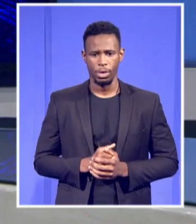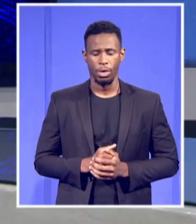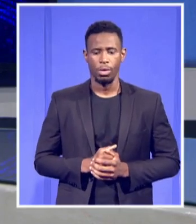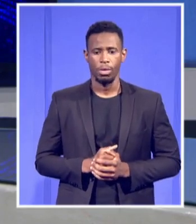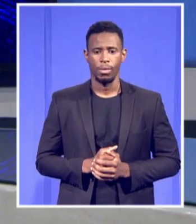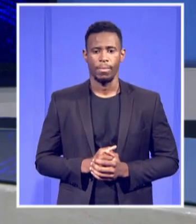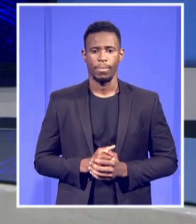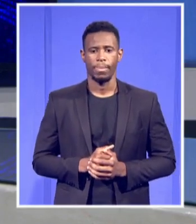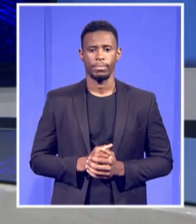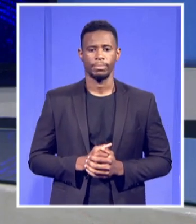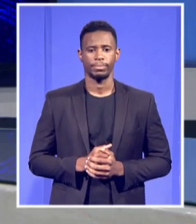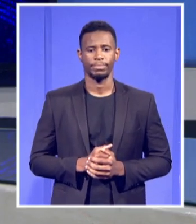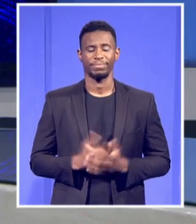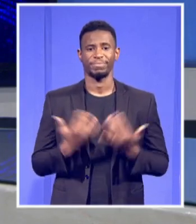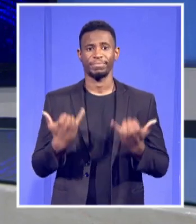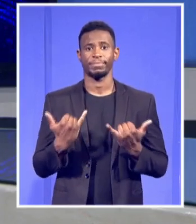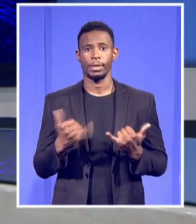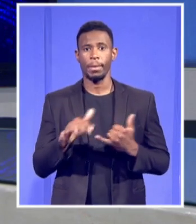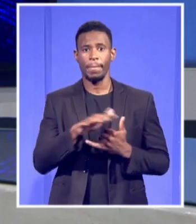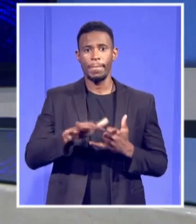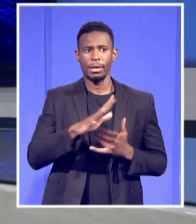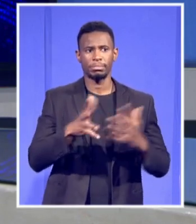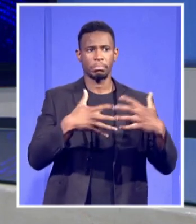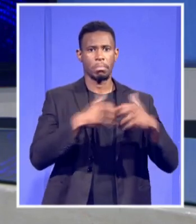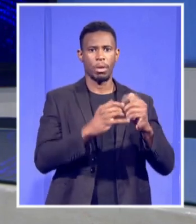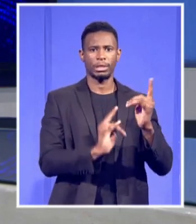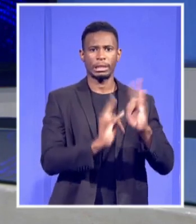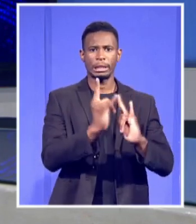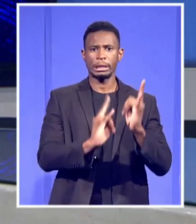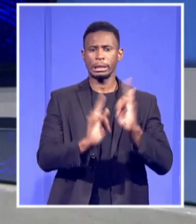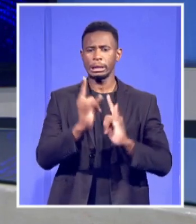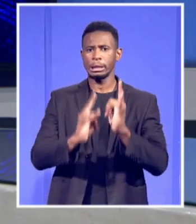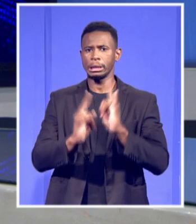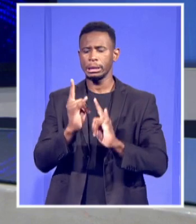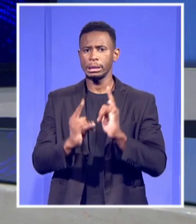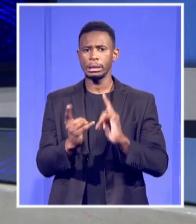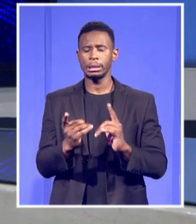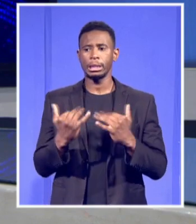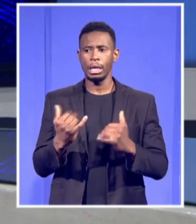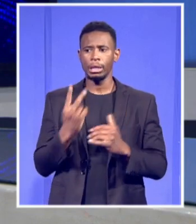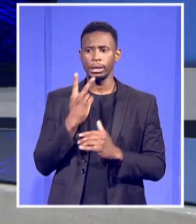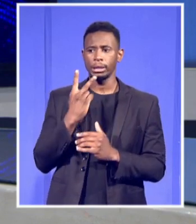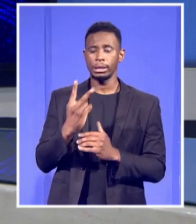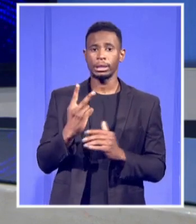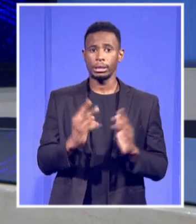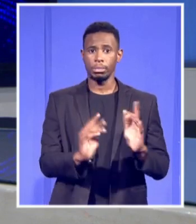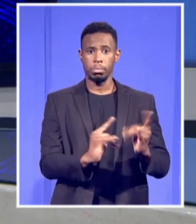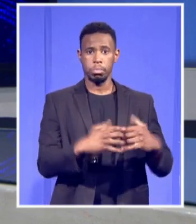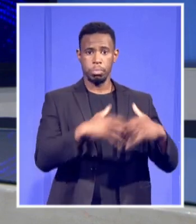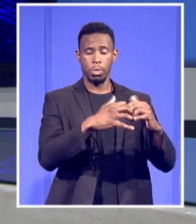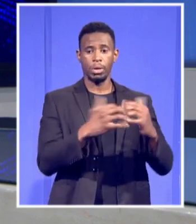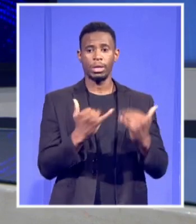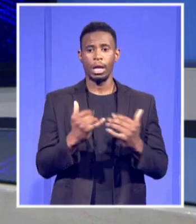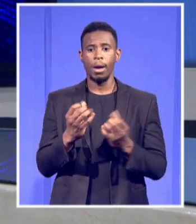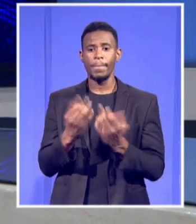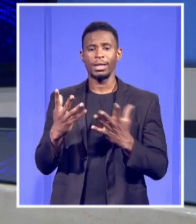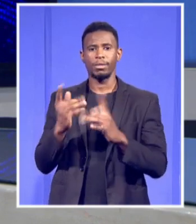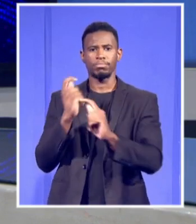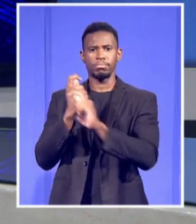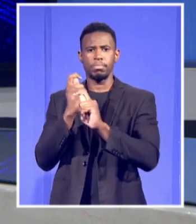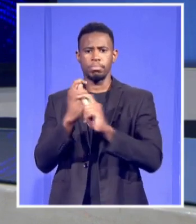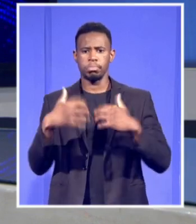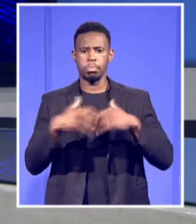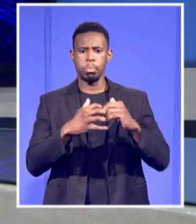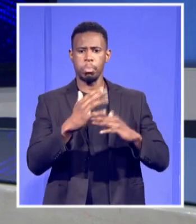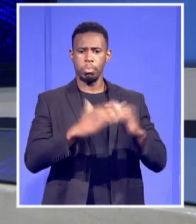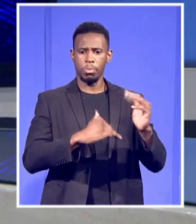rapid urbanization is leading to the rise in informal settlements in urban areas across the world. So the matter will be one